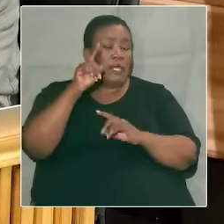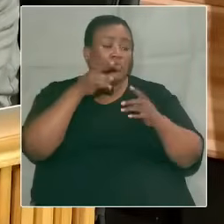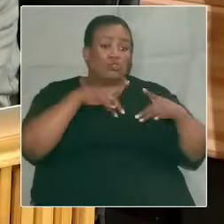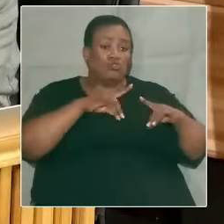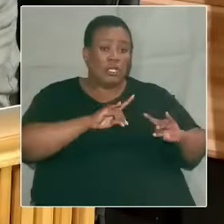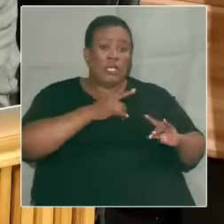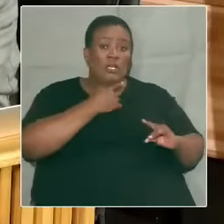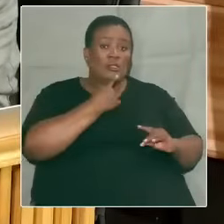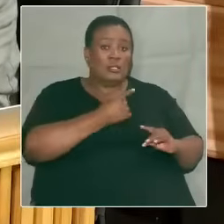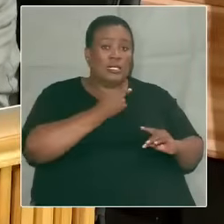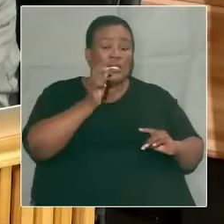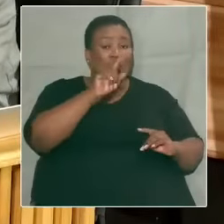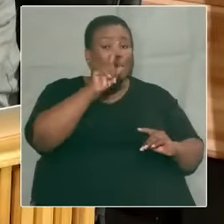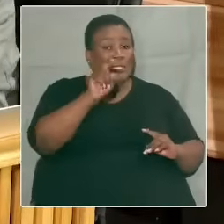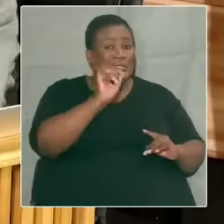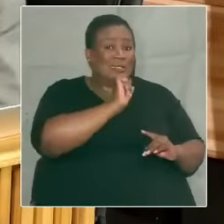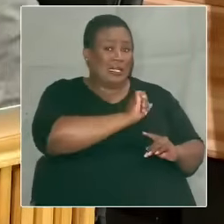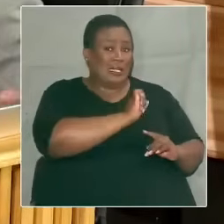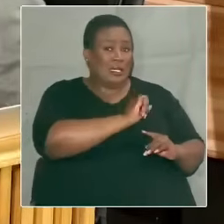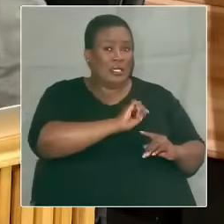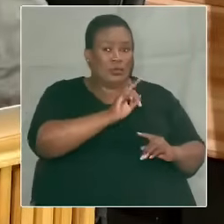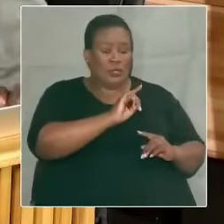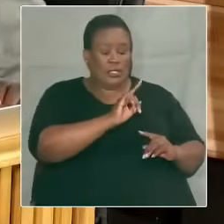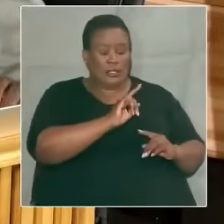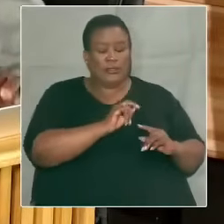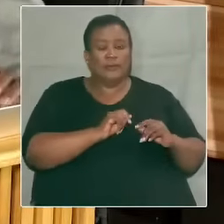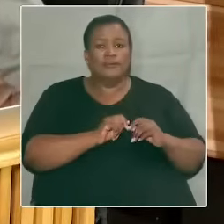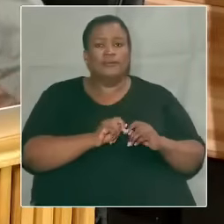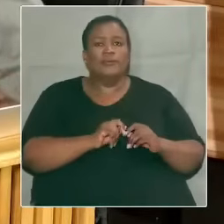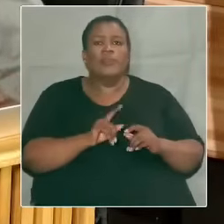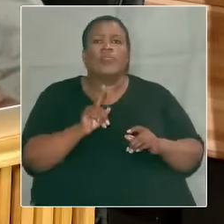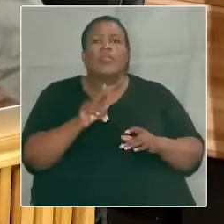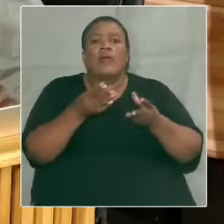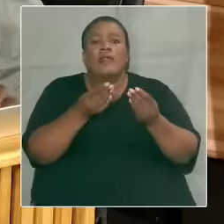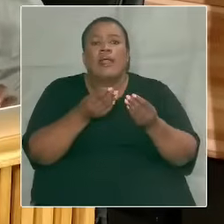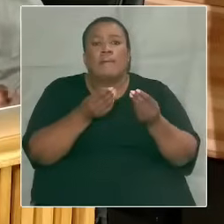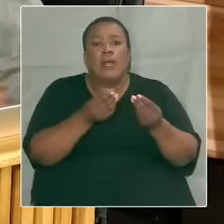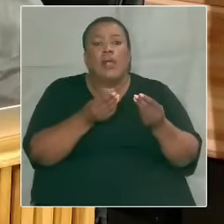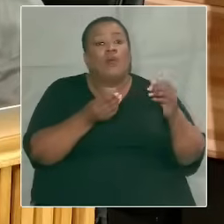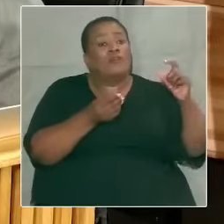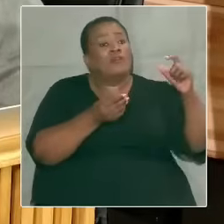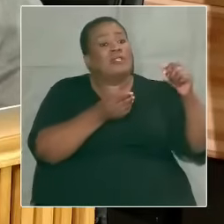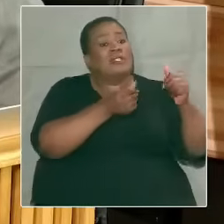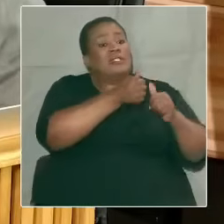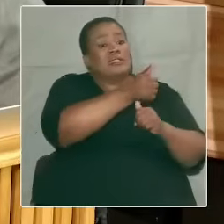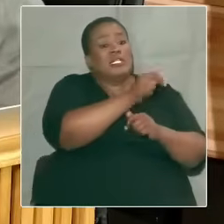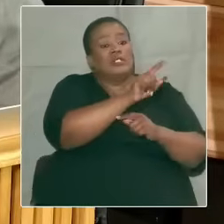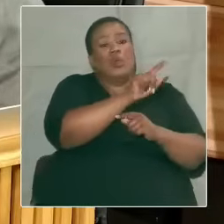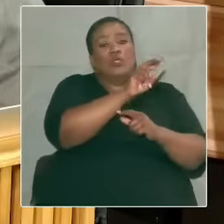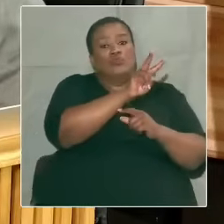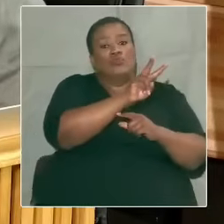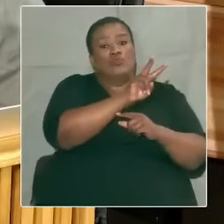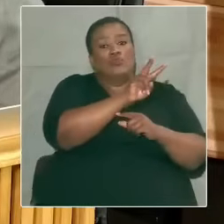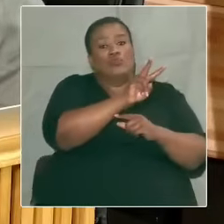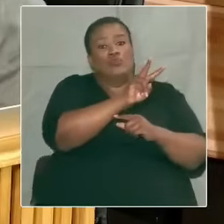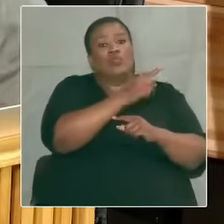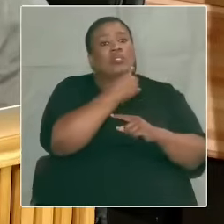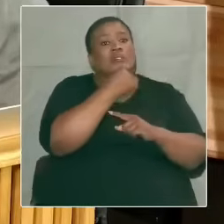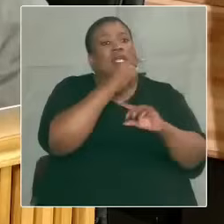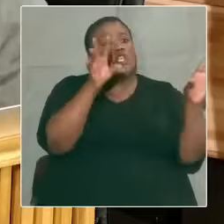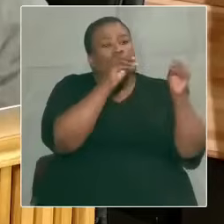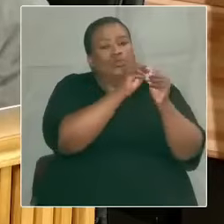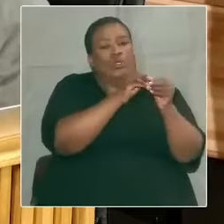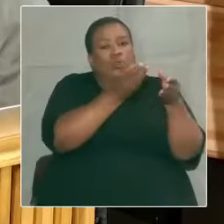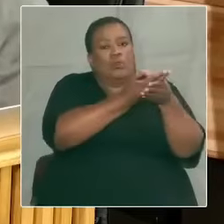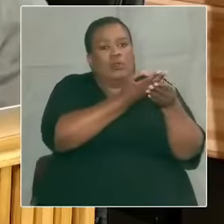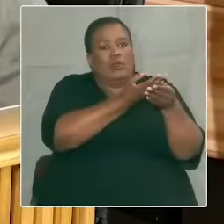question is. The Yes. chair's question is relative to the number of 612 that you had provided as being the total number